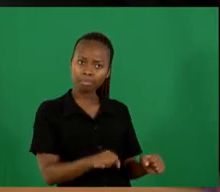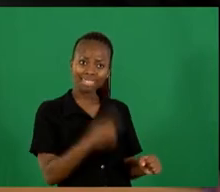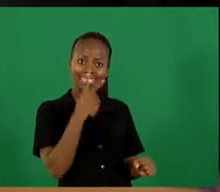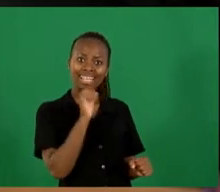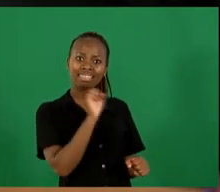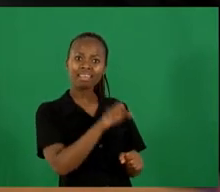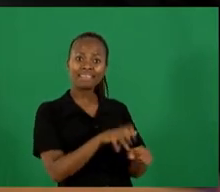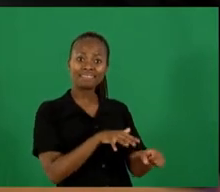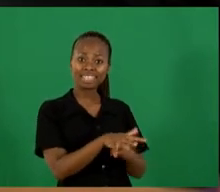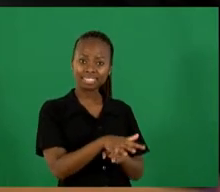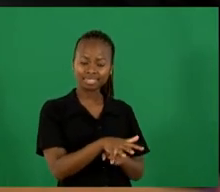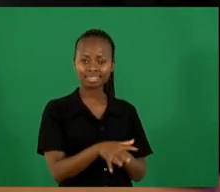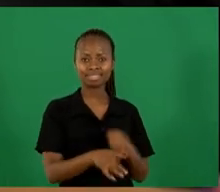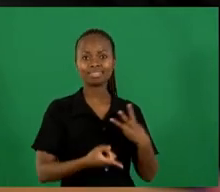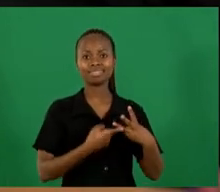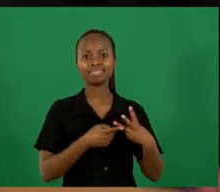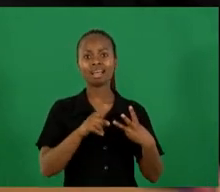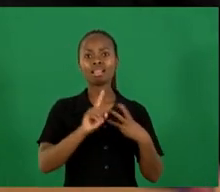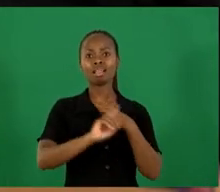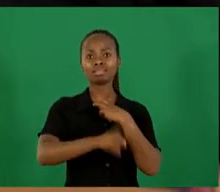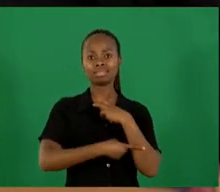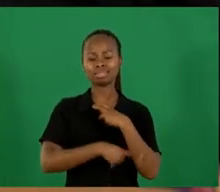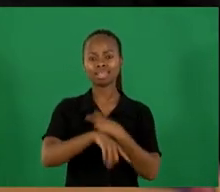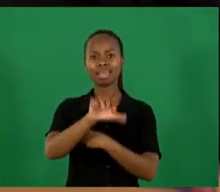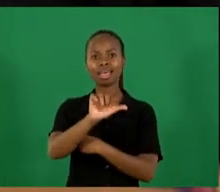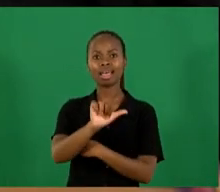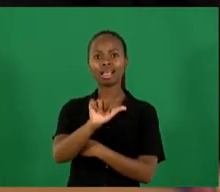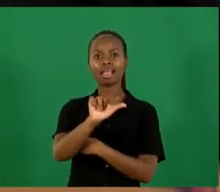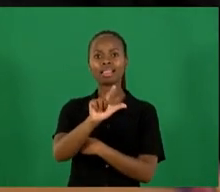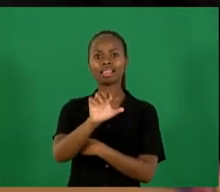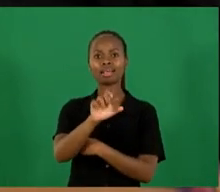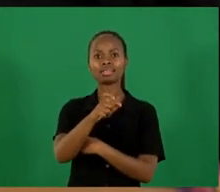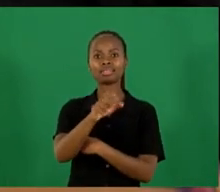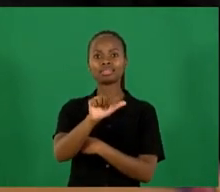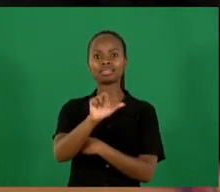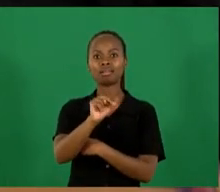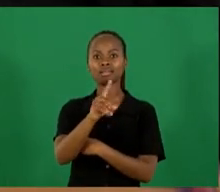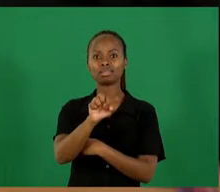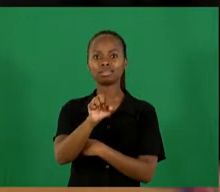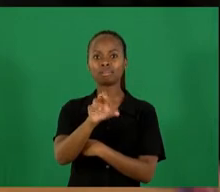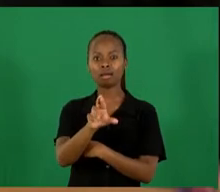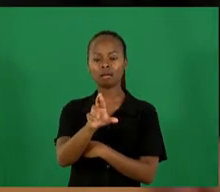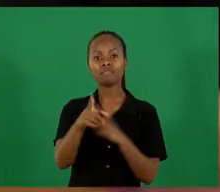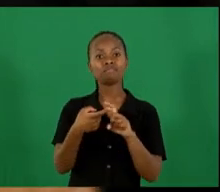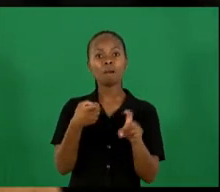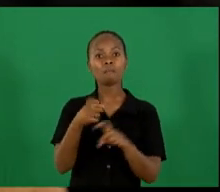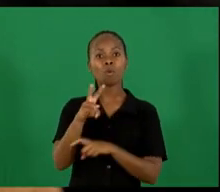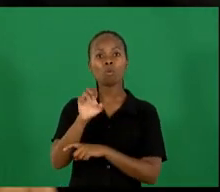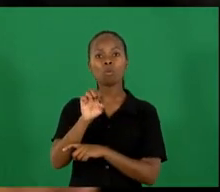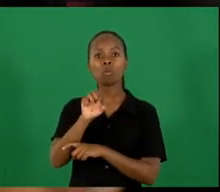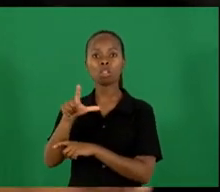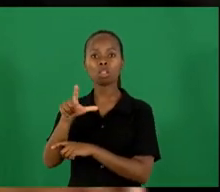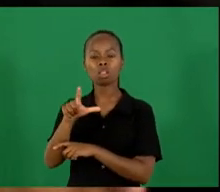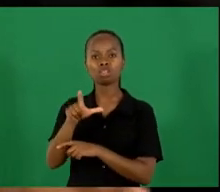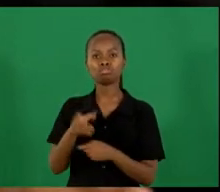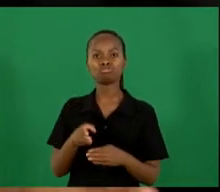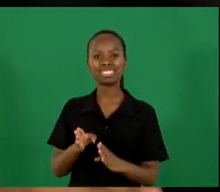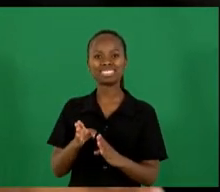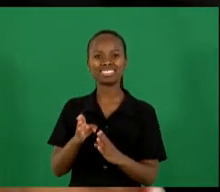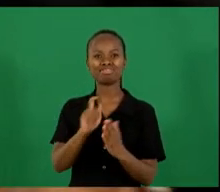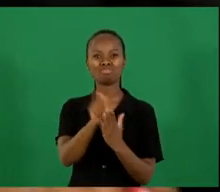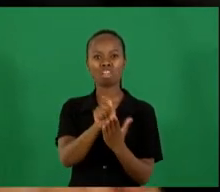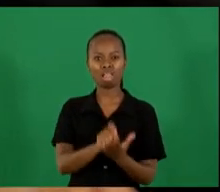A last question, Governor, from Alexandra Wexler at Wall Street Journal. What were the reasons for the revision